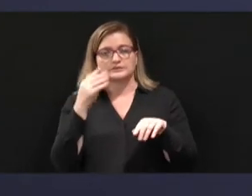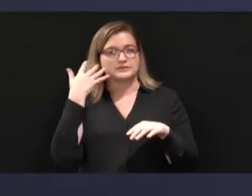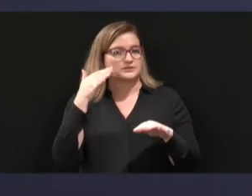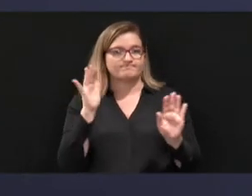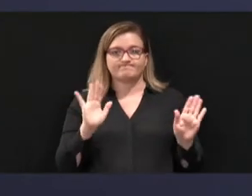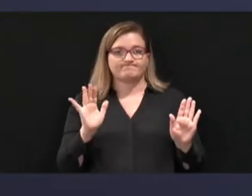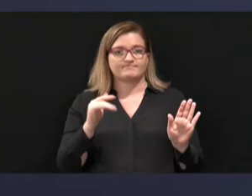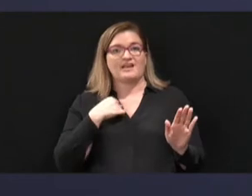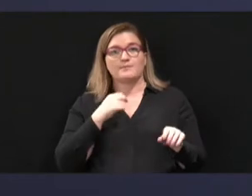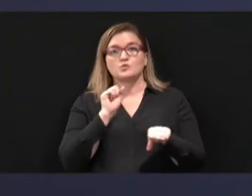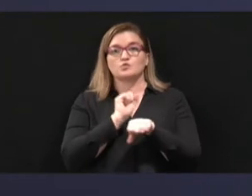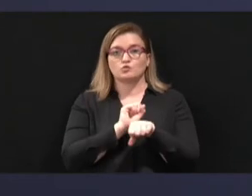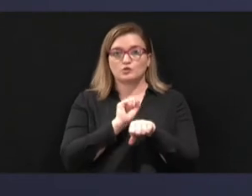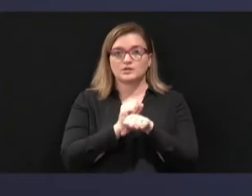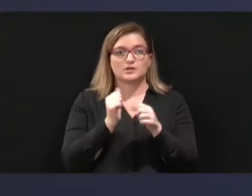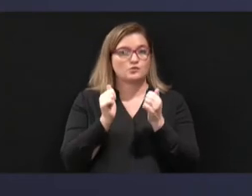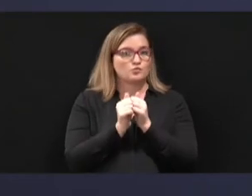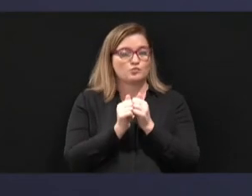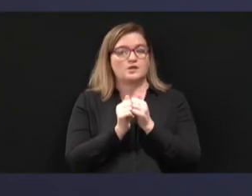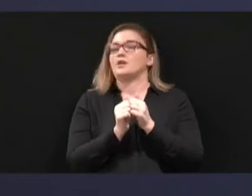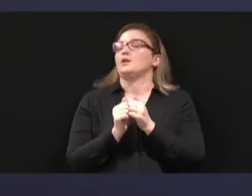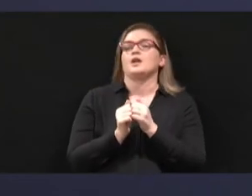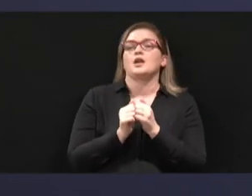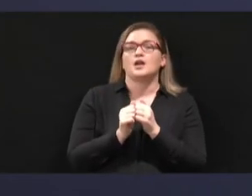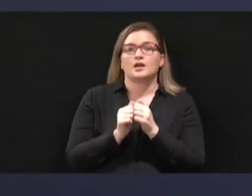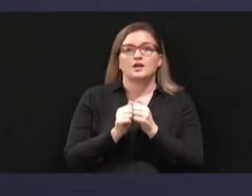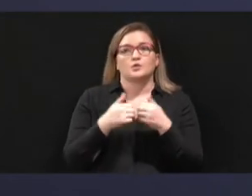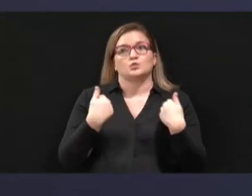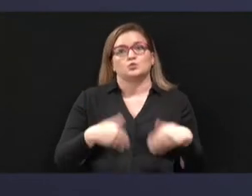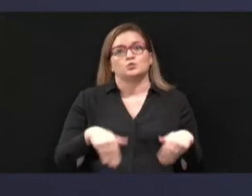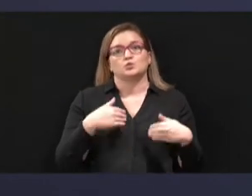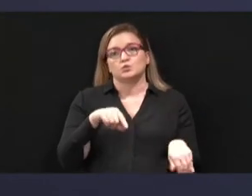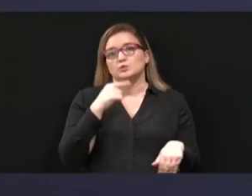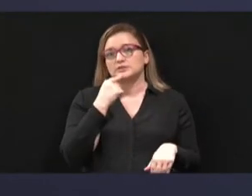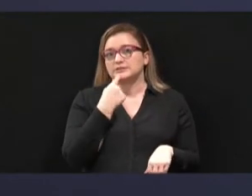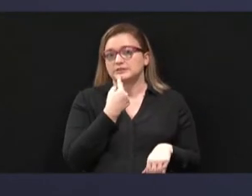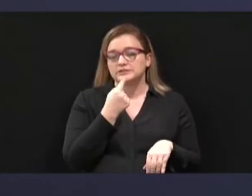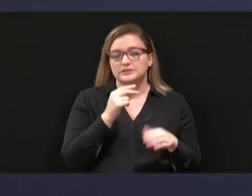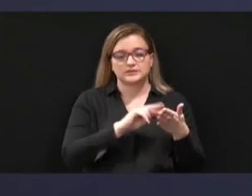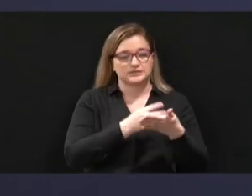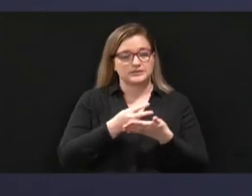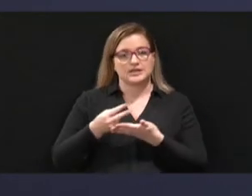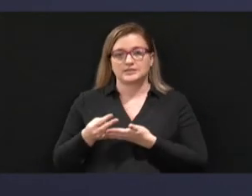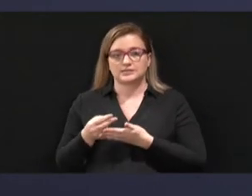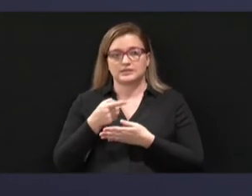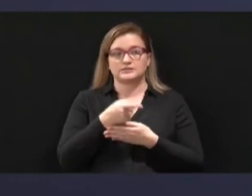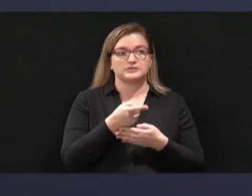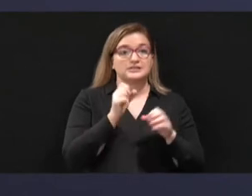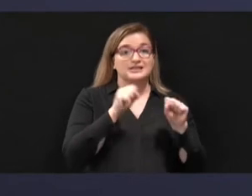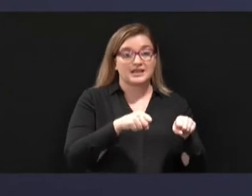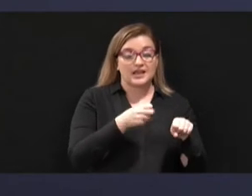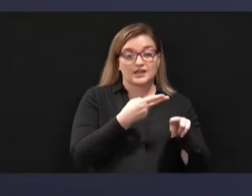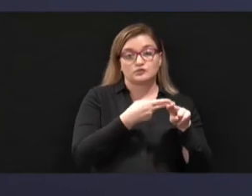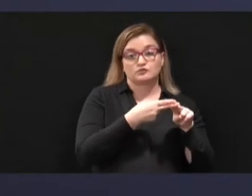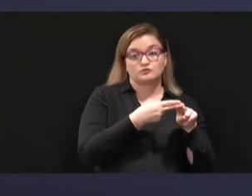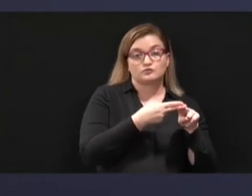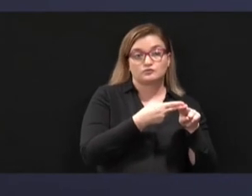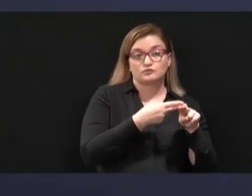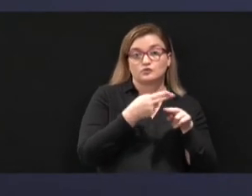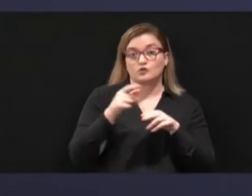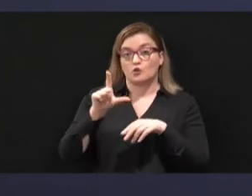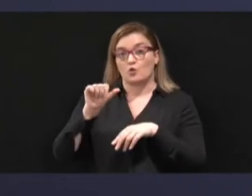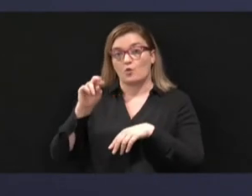dyslexic for a couple years, and she can rattle off A, E, I, O, U, and sometimes Y. Okay, give me the short sound for A.